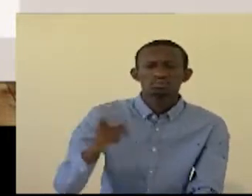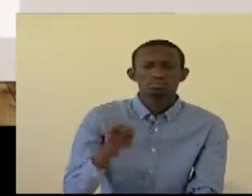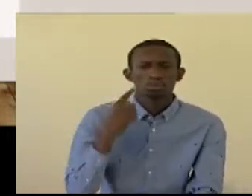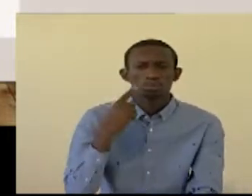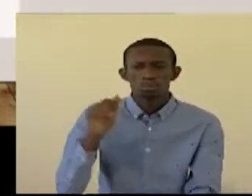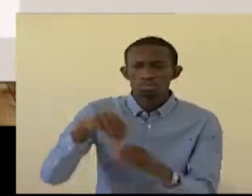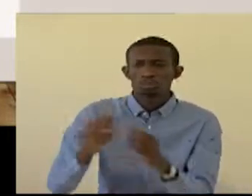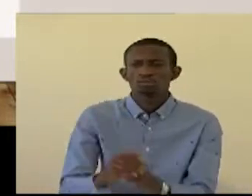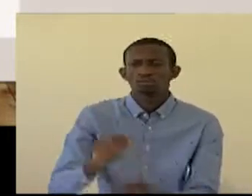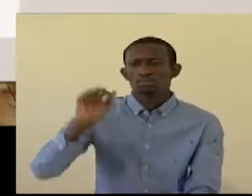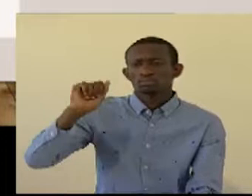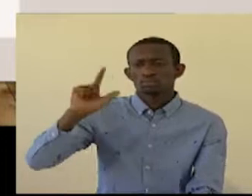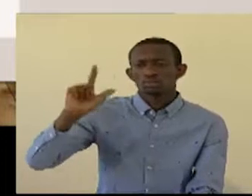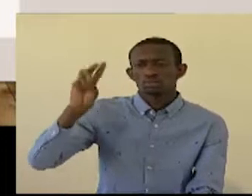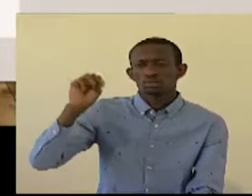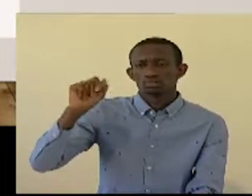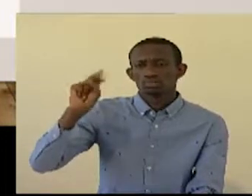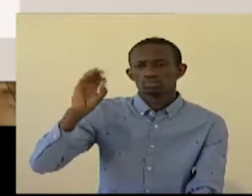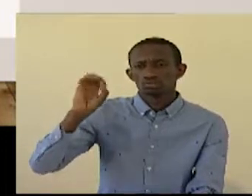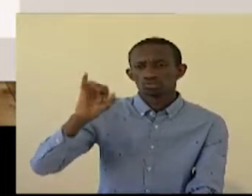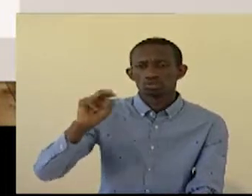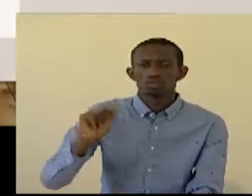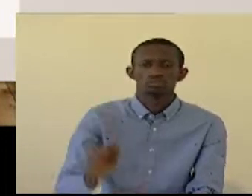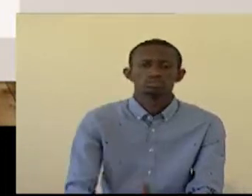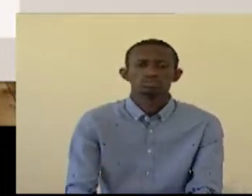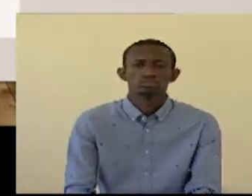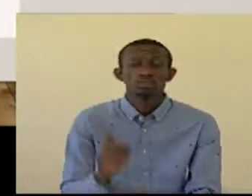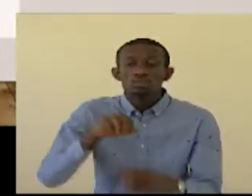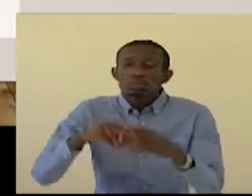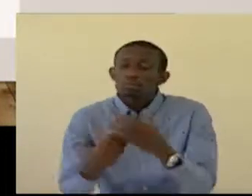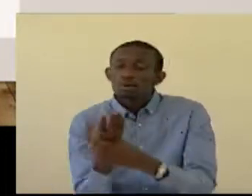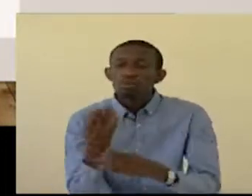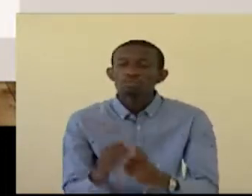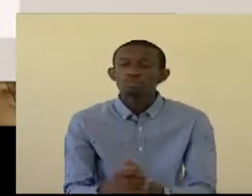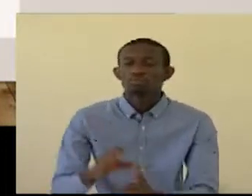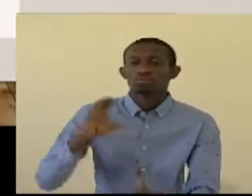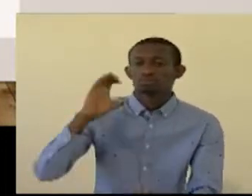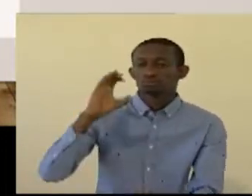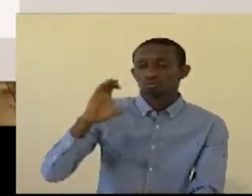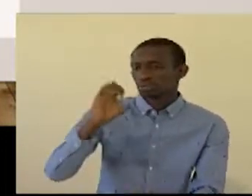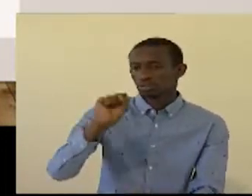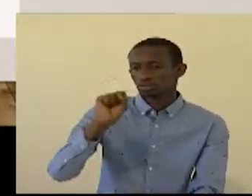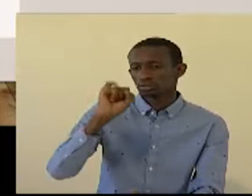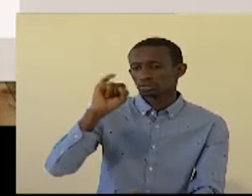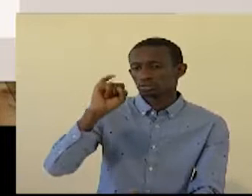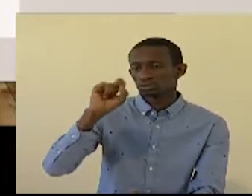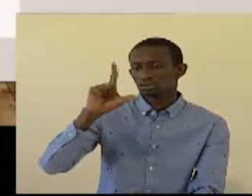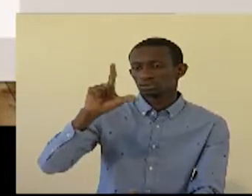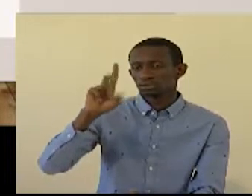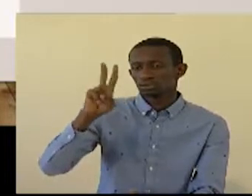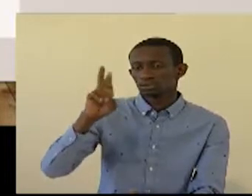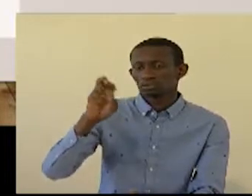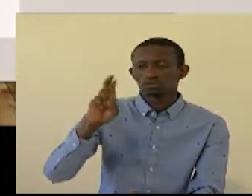in ammoniacal silver nitrate reacting with the aldehyde to produce silver deposit. And here you can